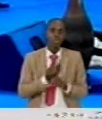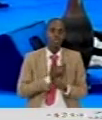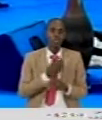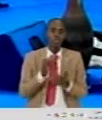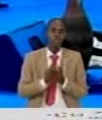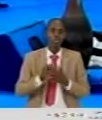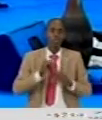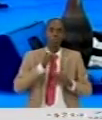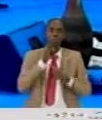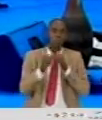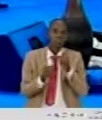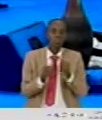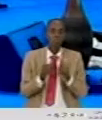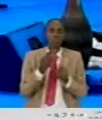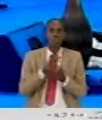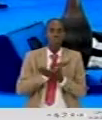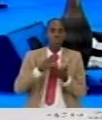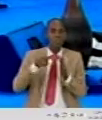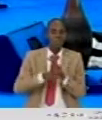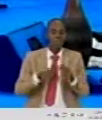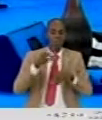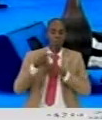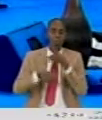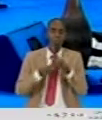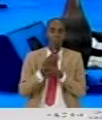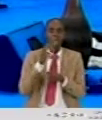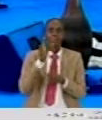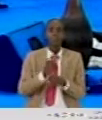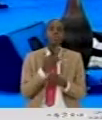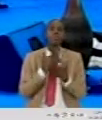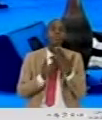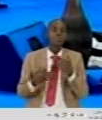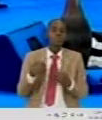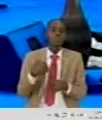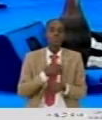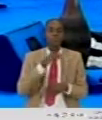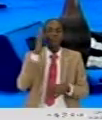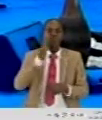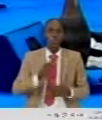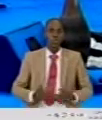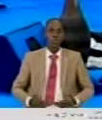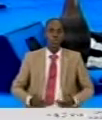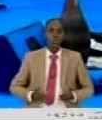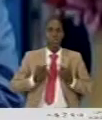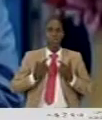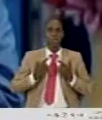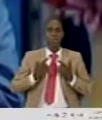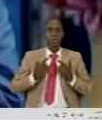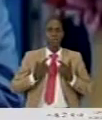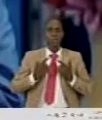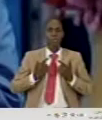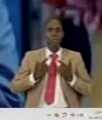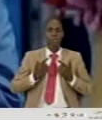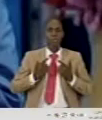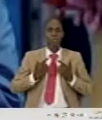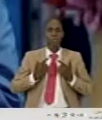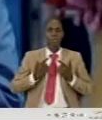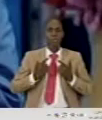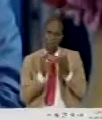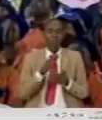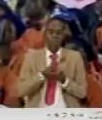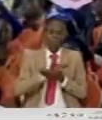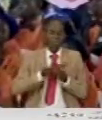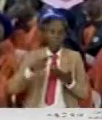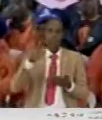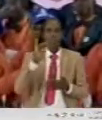ungodliness and worldly lusts, we should live soberly, righteously,